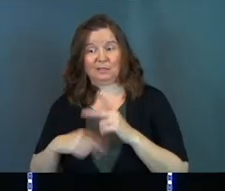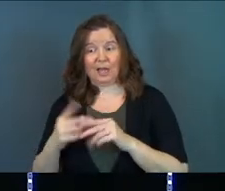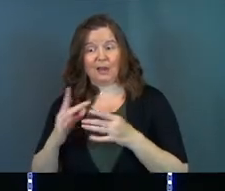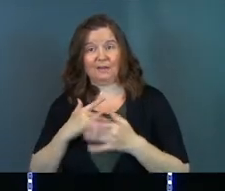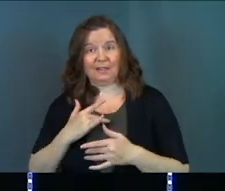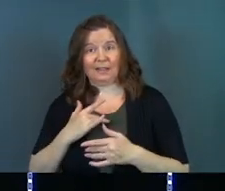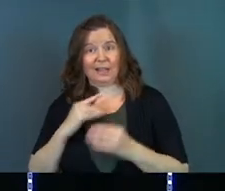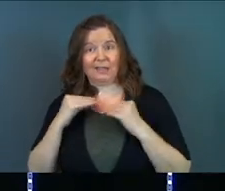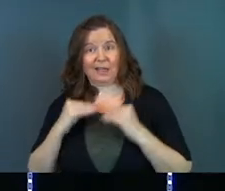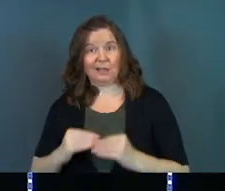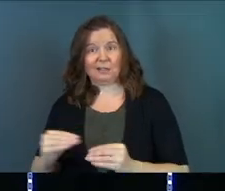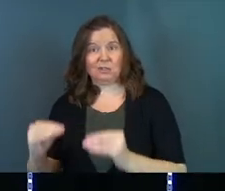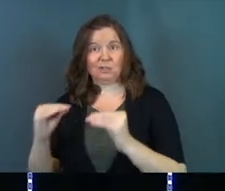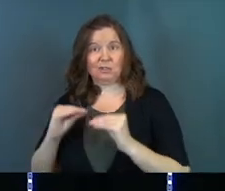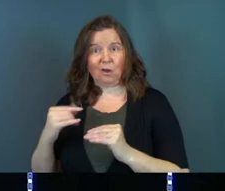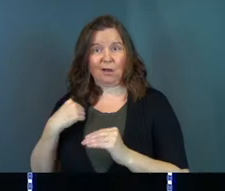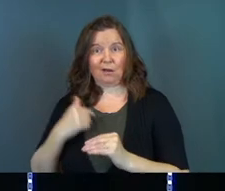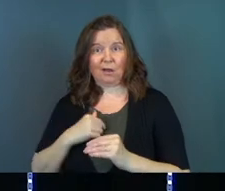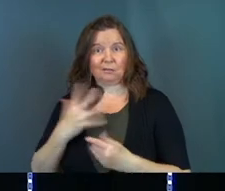and they taught us to have those feelings.